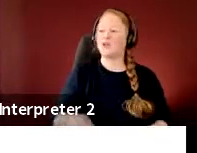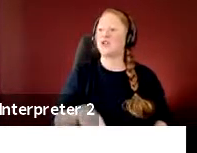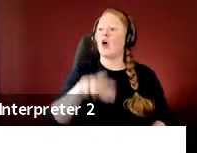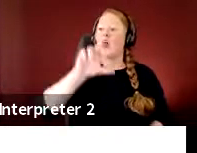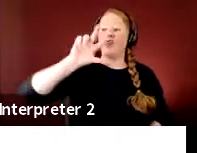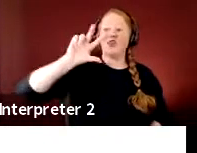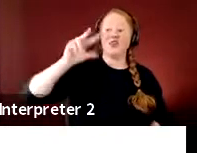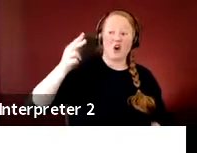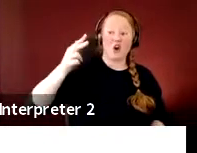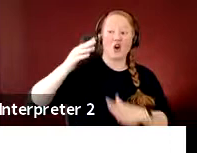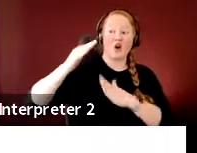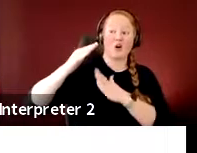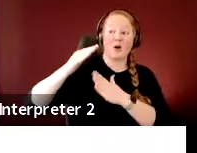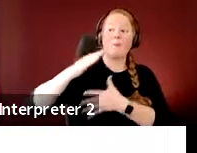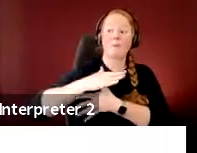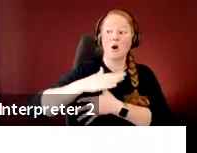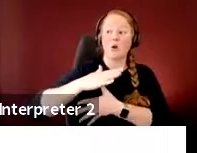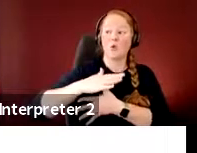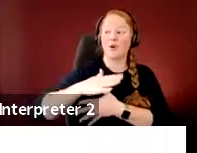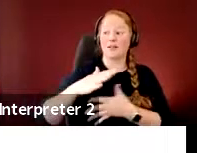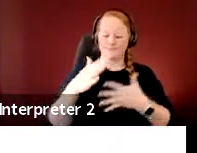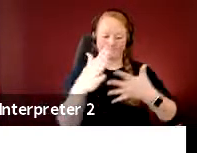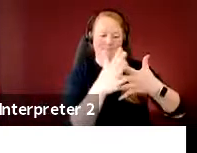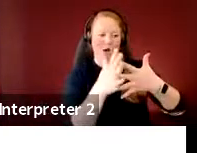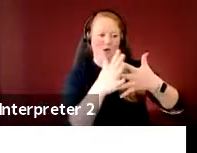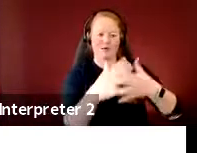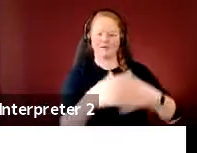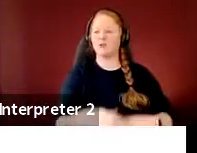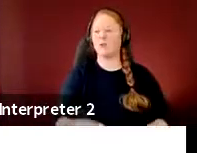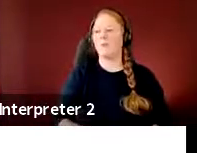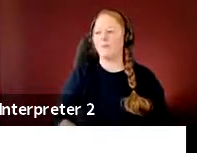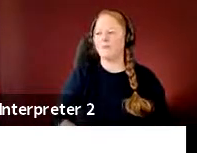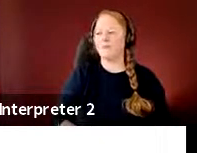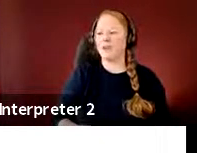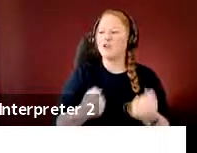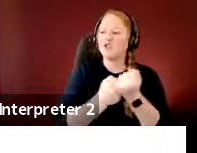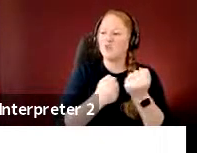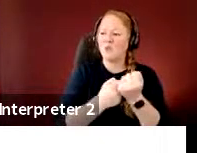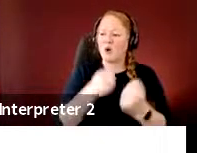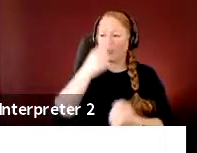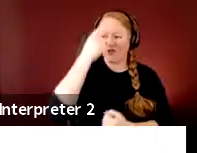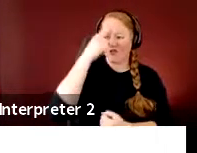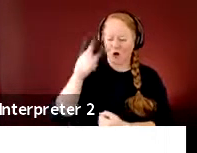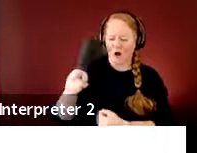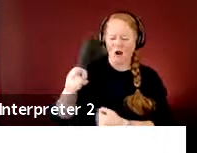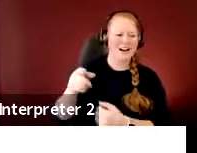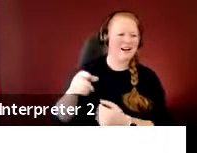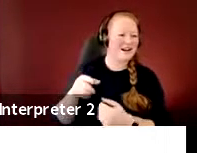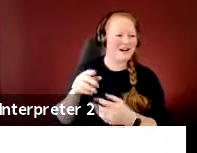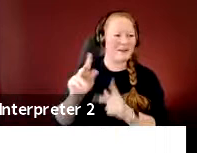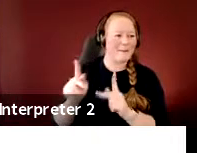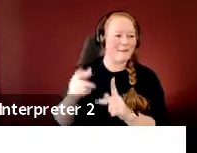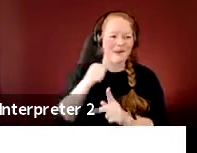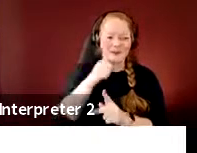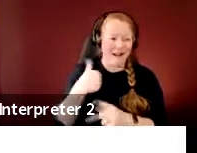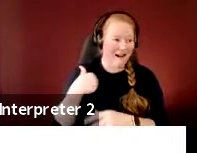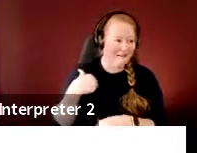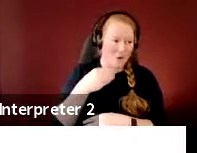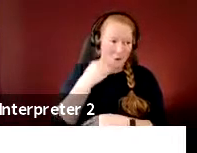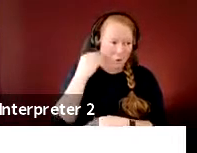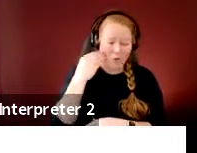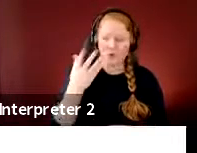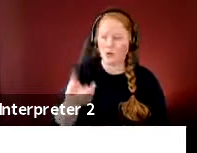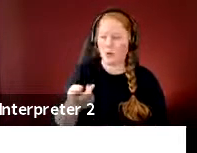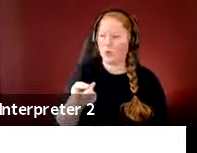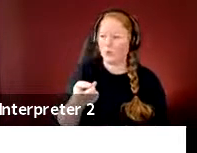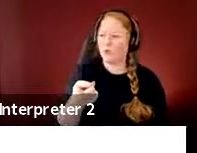for our unhoused residents and neighbors. So one of the things that we saw, that as soon as the eviction moratoriums end,